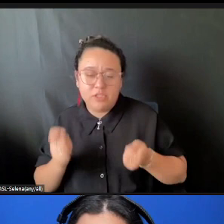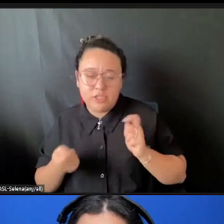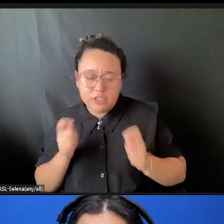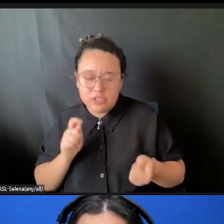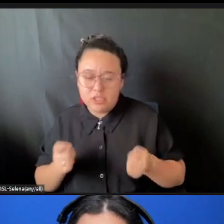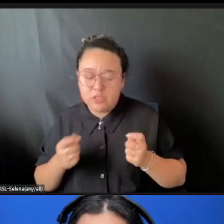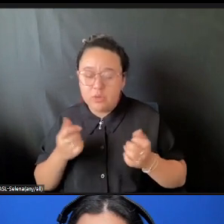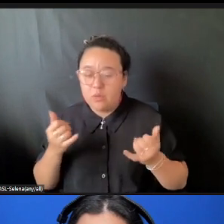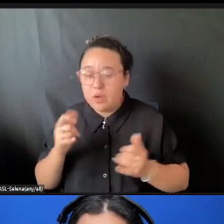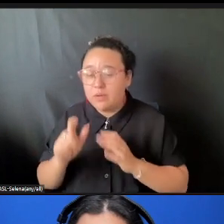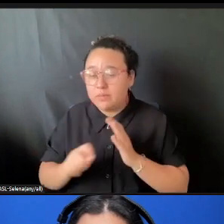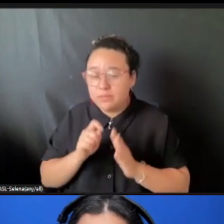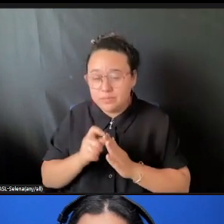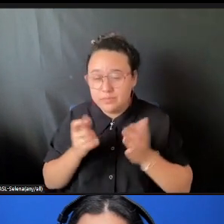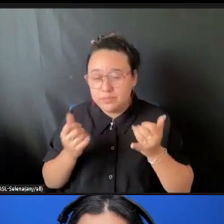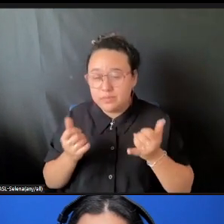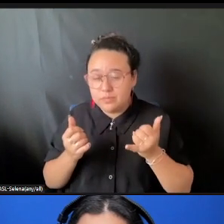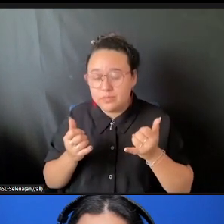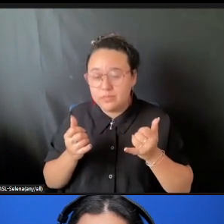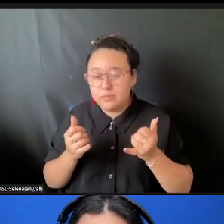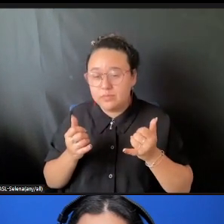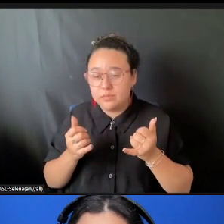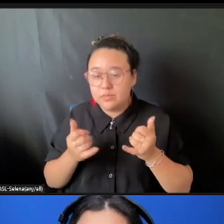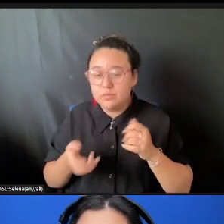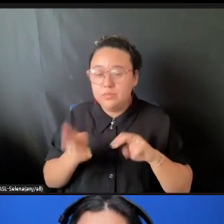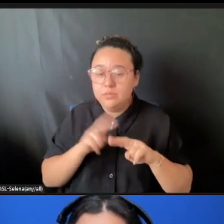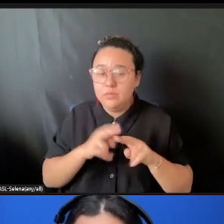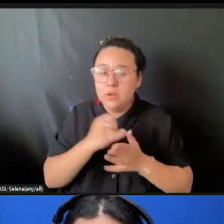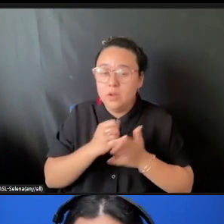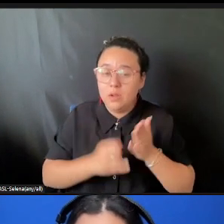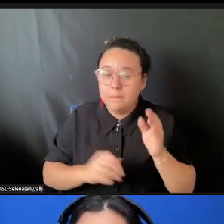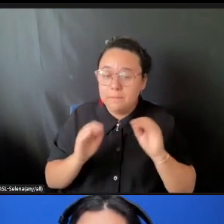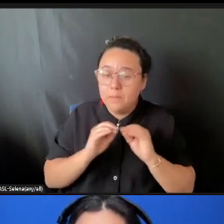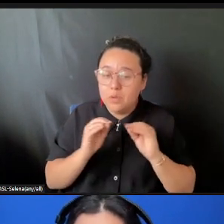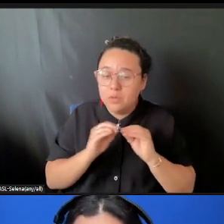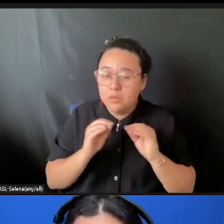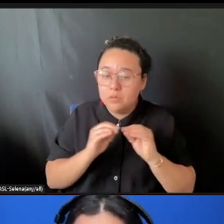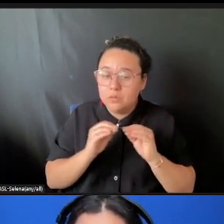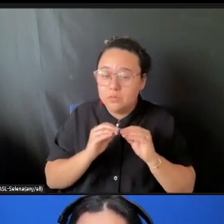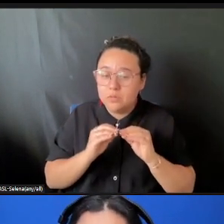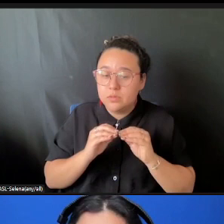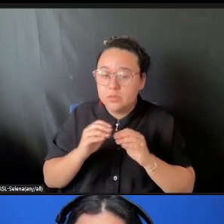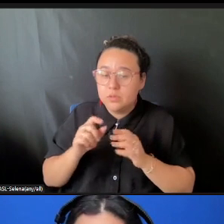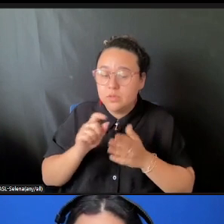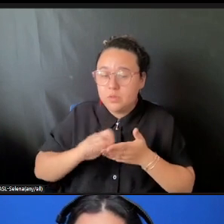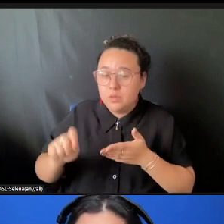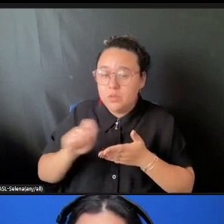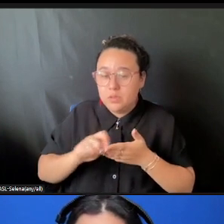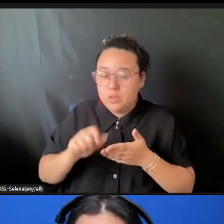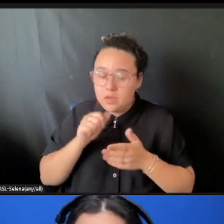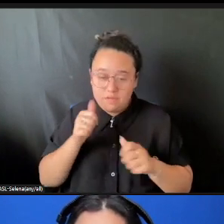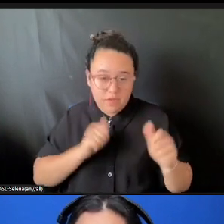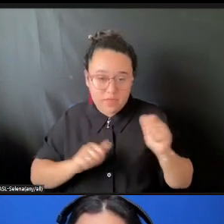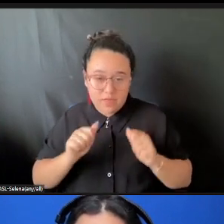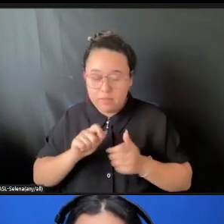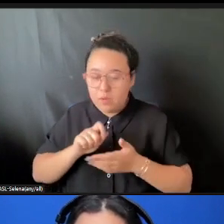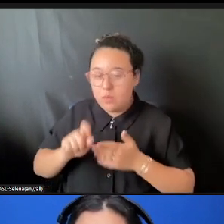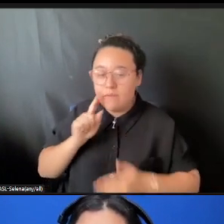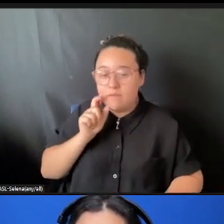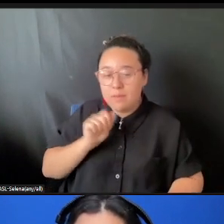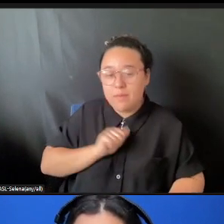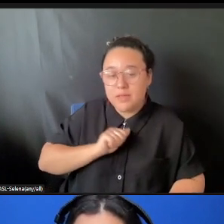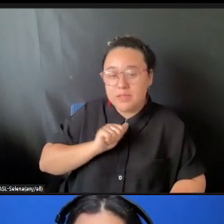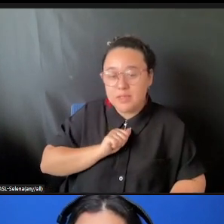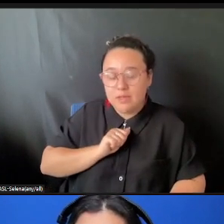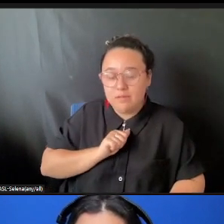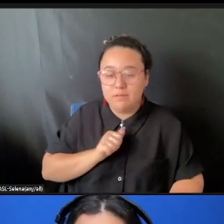I want to up my artistic practice more. You know, I want to write, not for theater, but just for myself. And